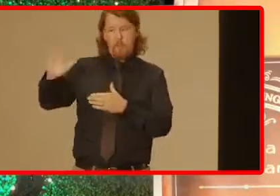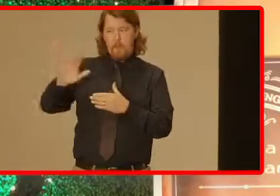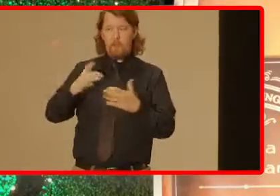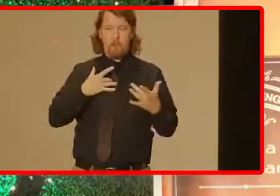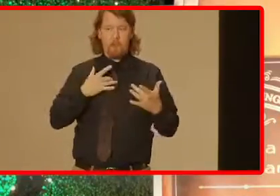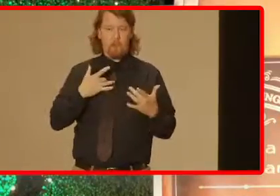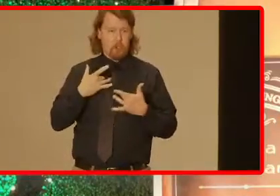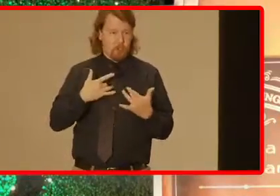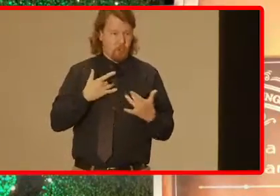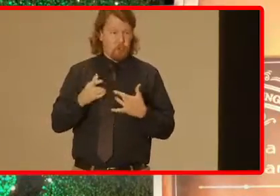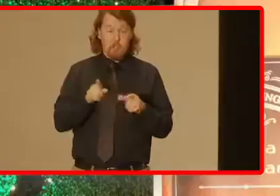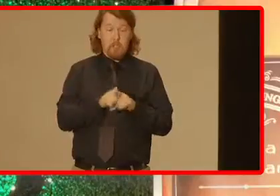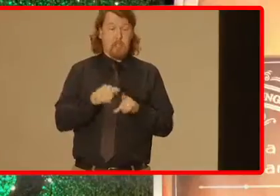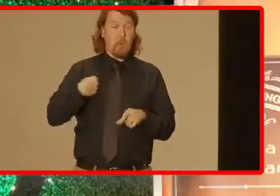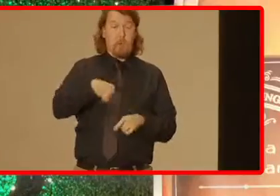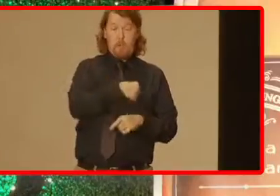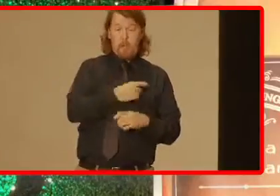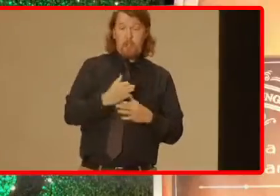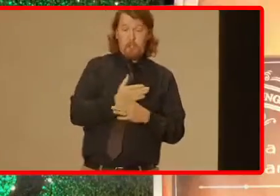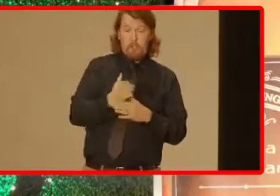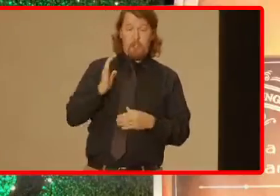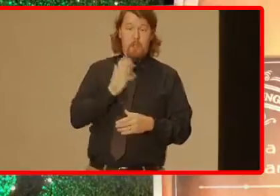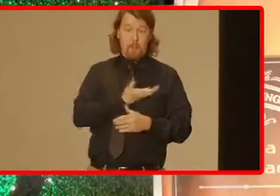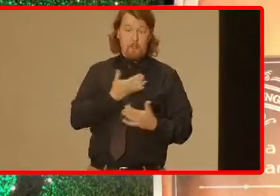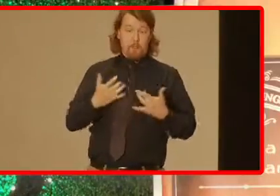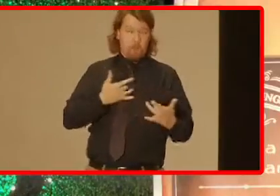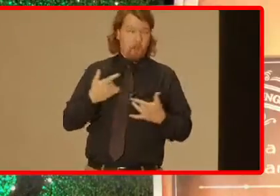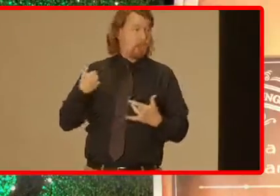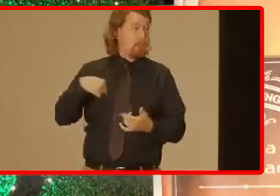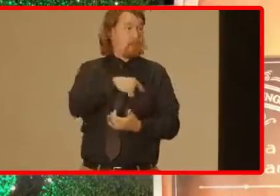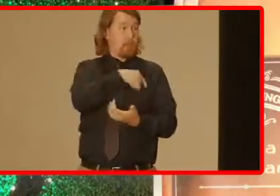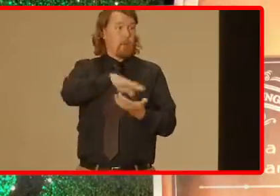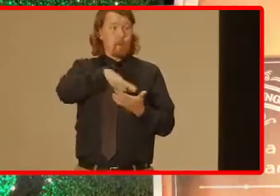ours, and we're all going to learn from each other.